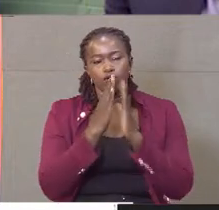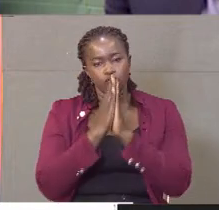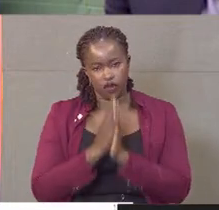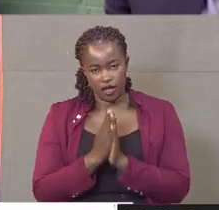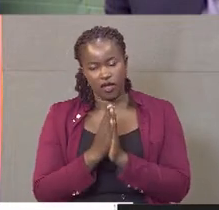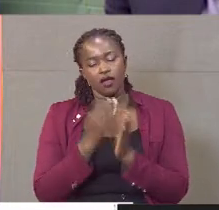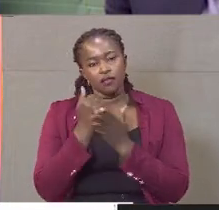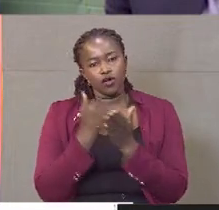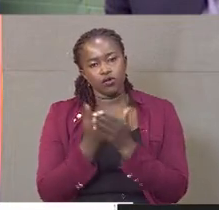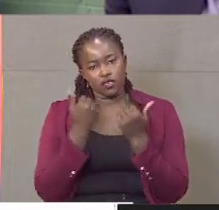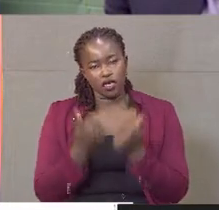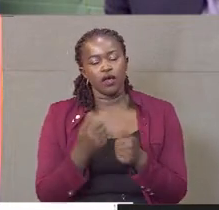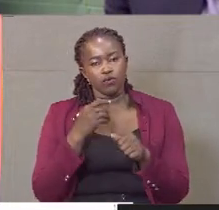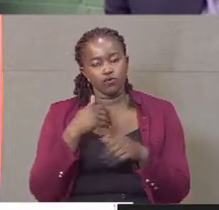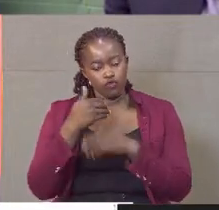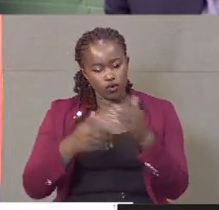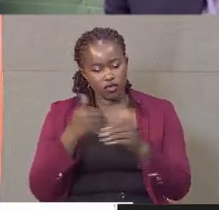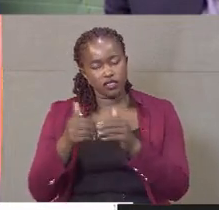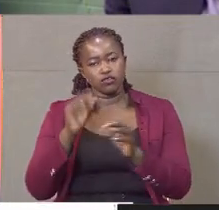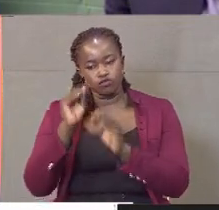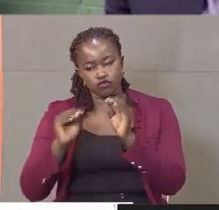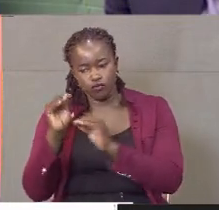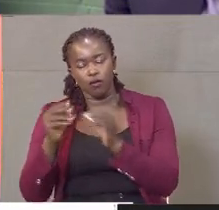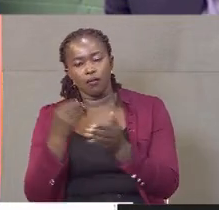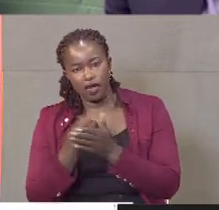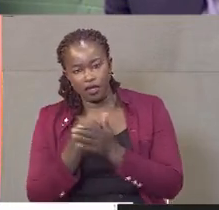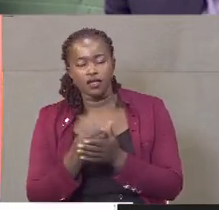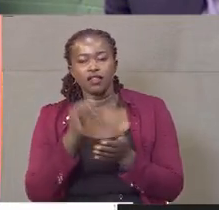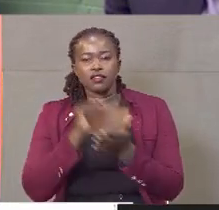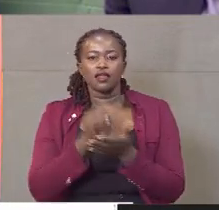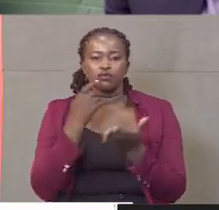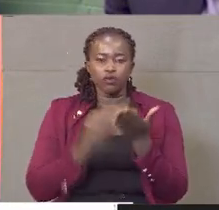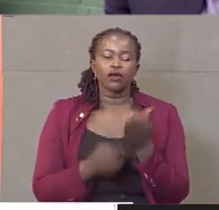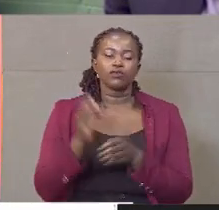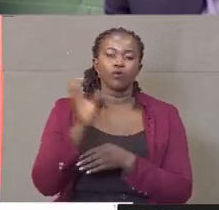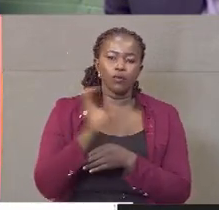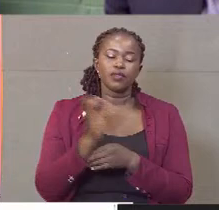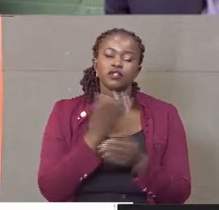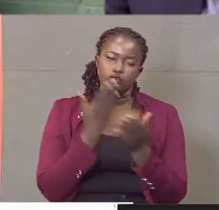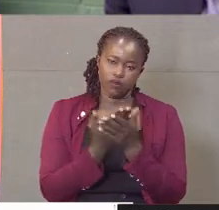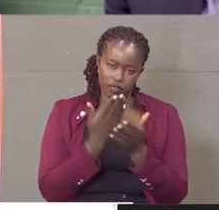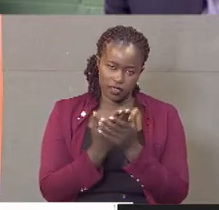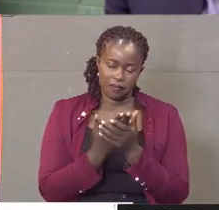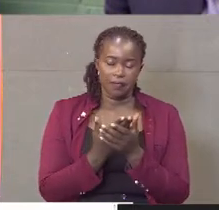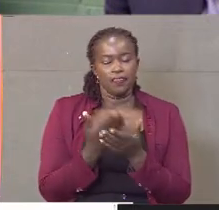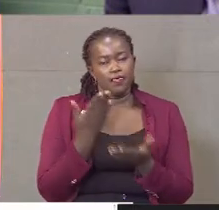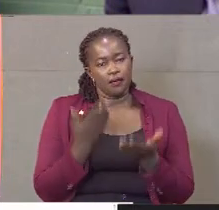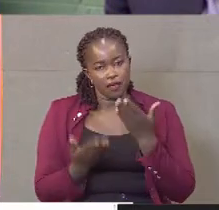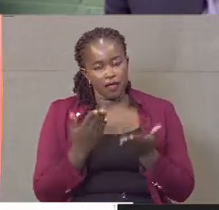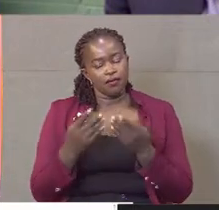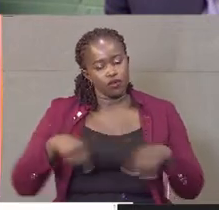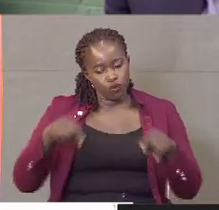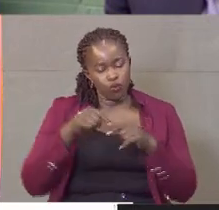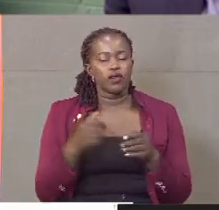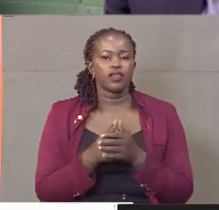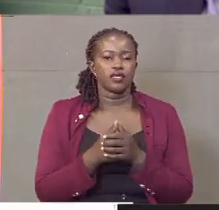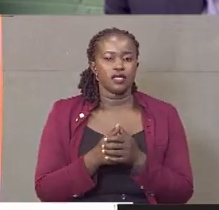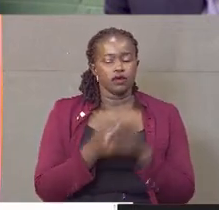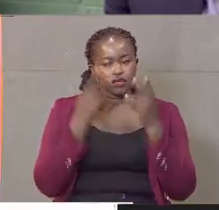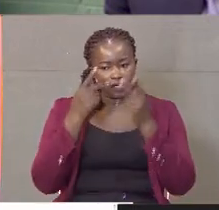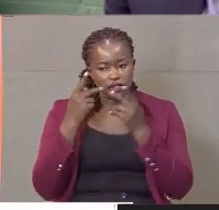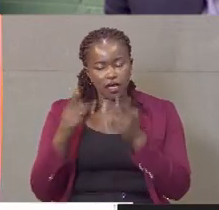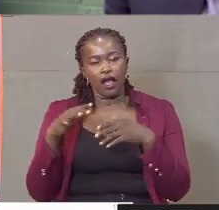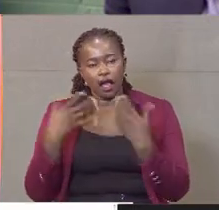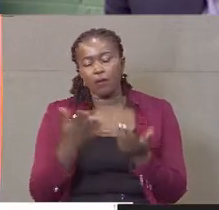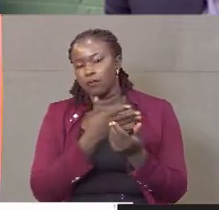we are in an appropriation process, and that's what the committee is requesting, that at least we look and see